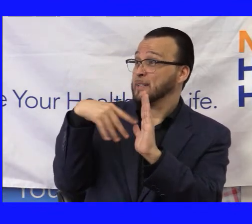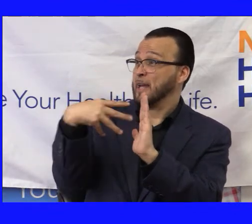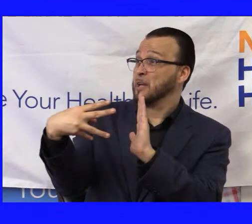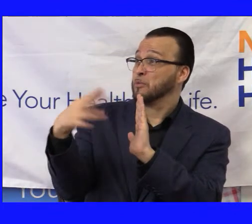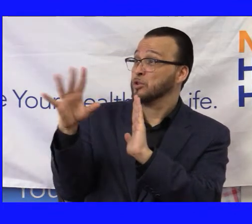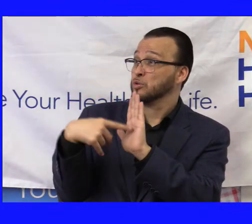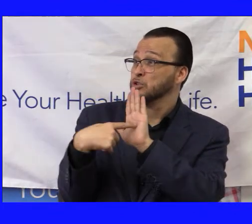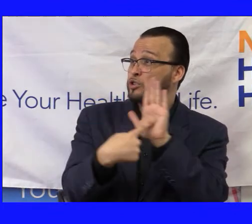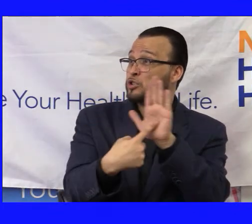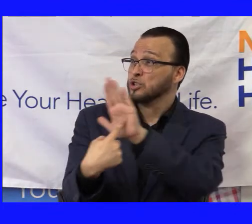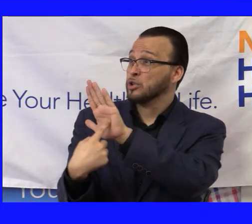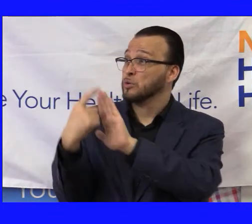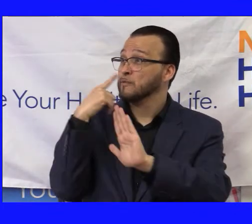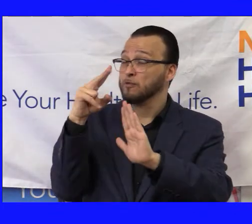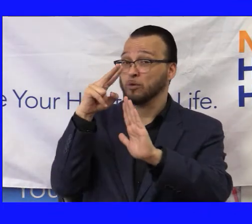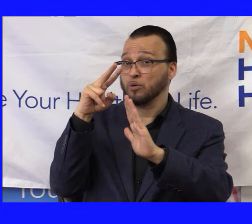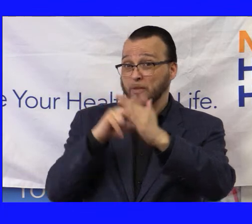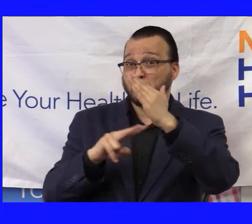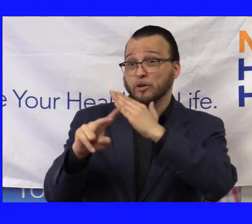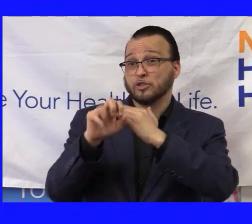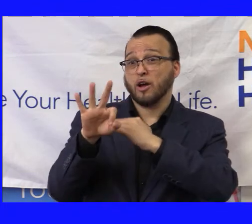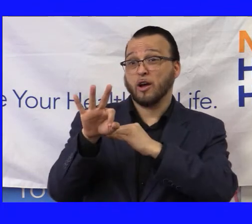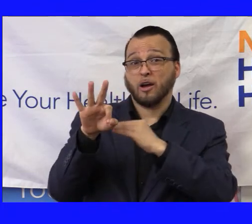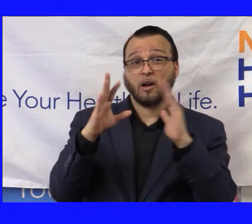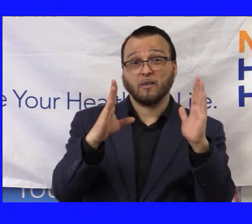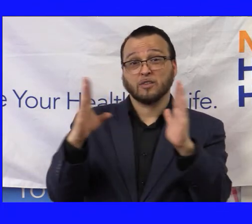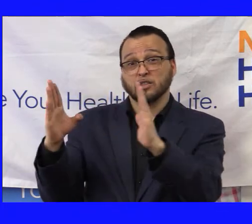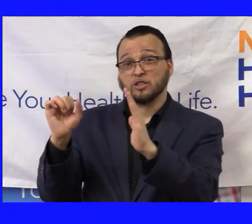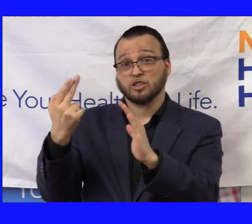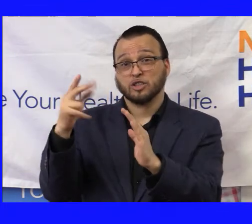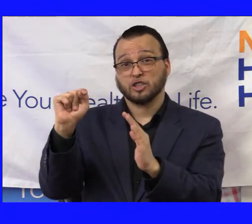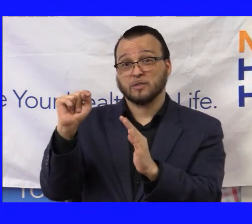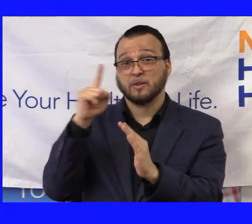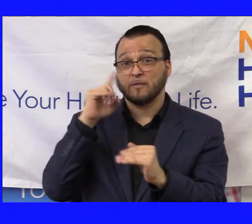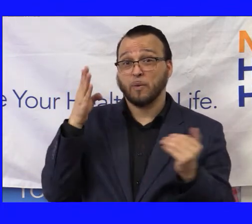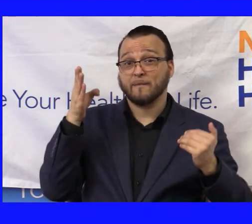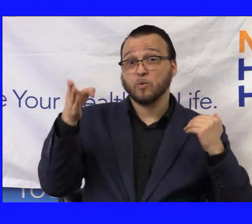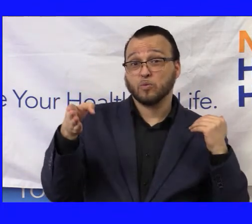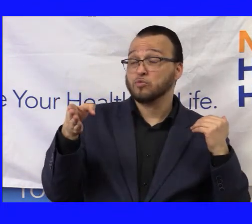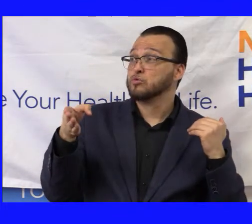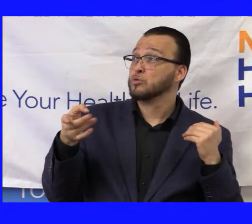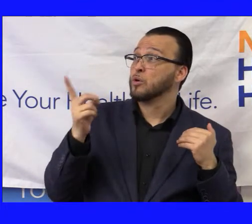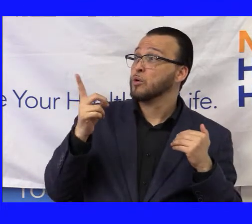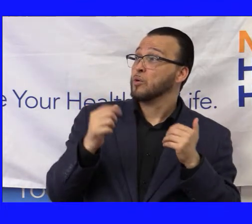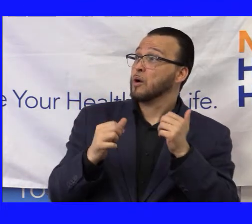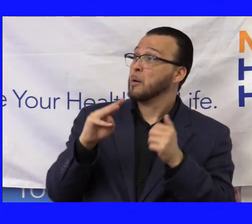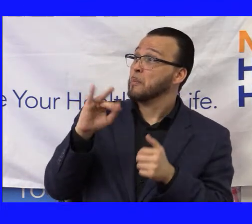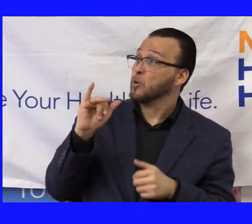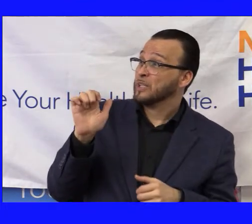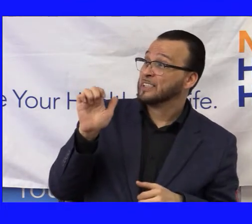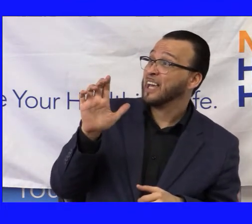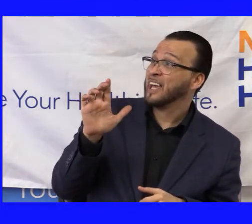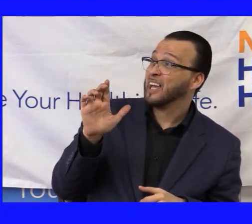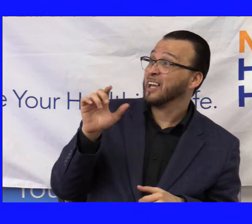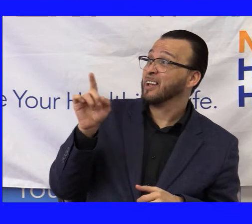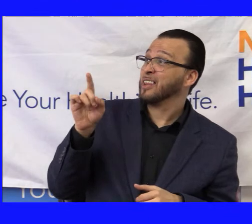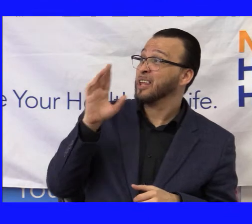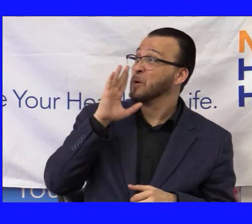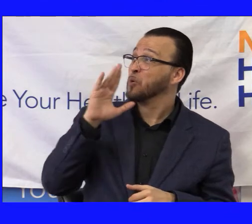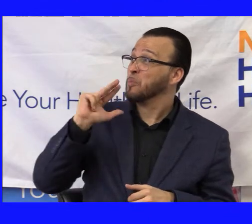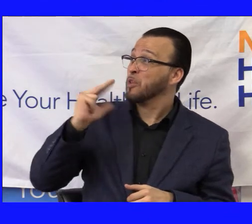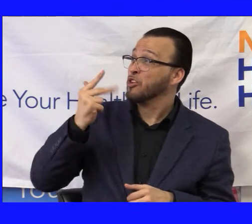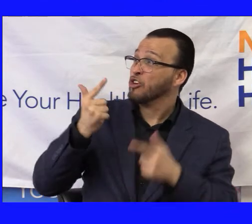showed for the projection of shift for the future, the Mosaic is going to be the